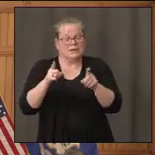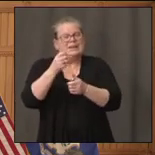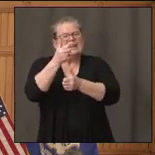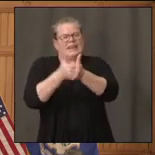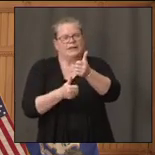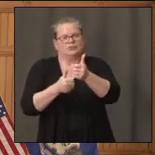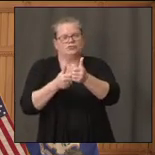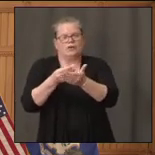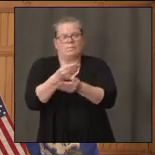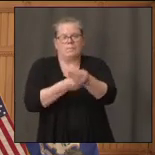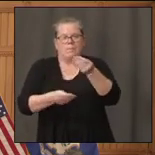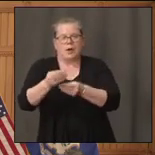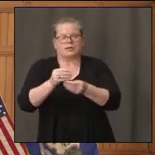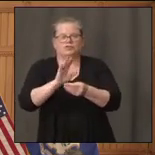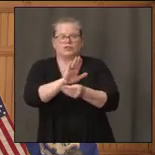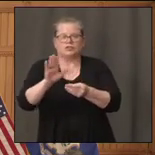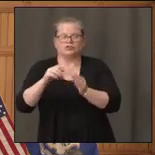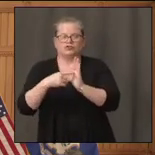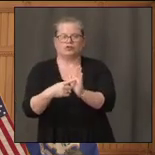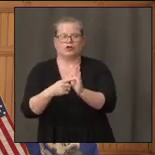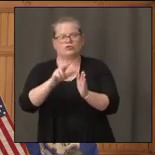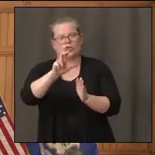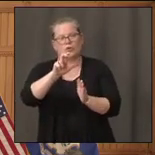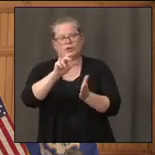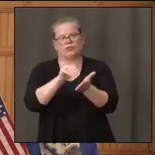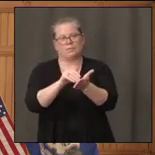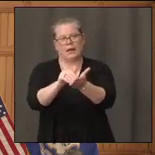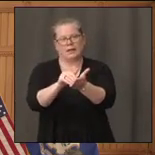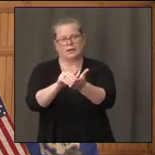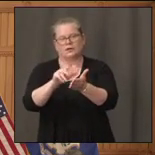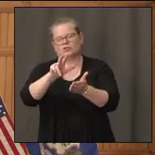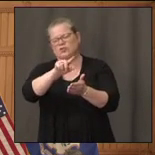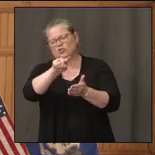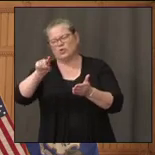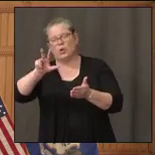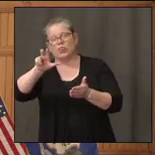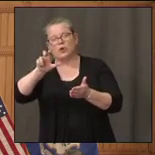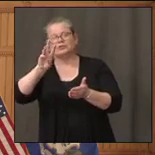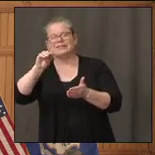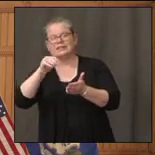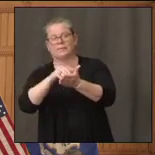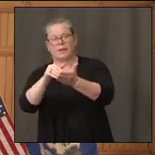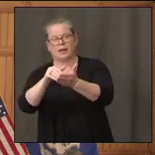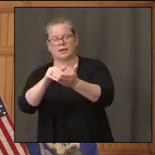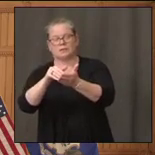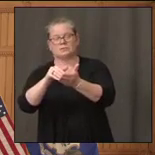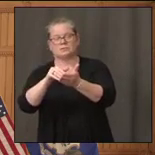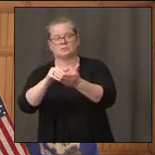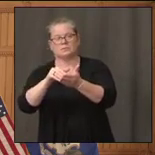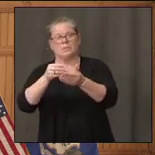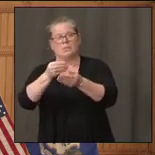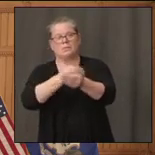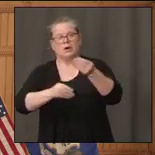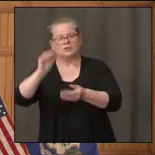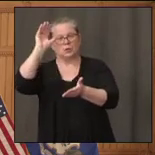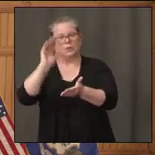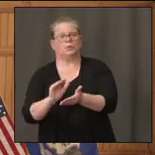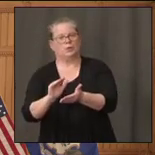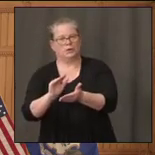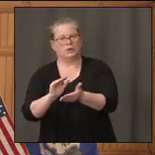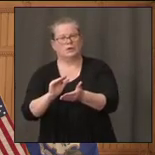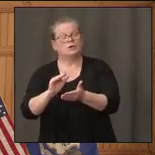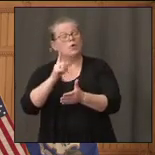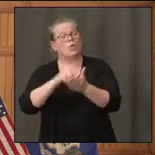$360 million reduction in the fiscal 2020 deficit. Just your thoughts on those